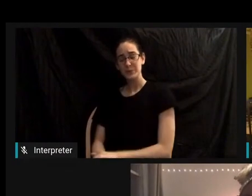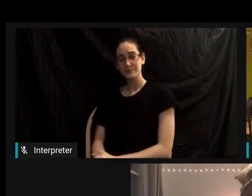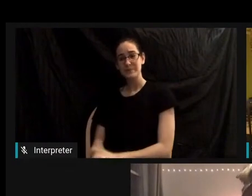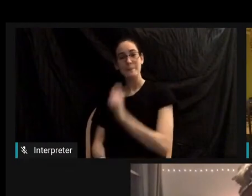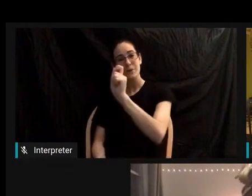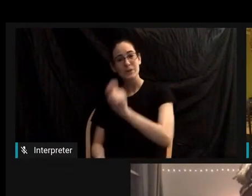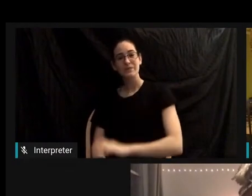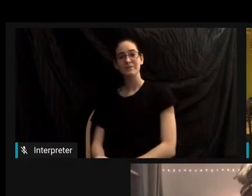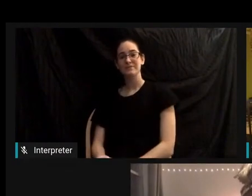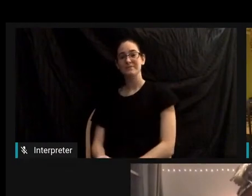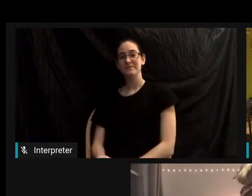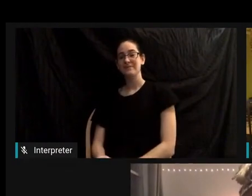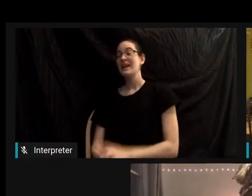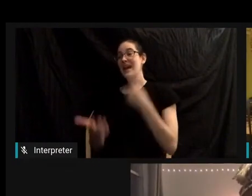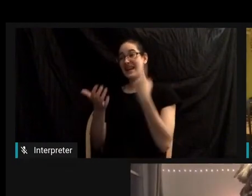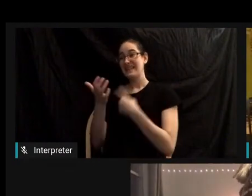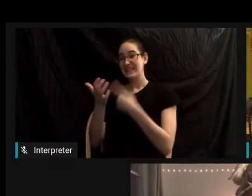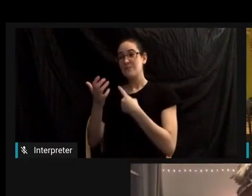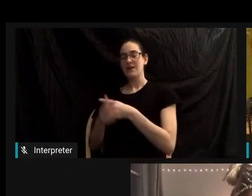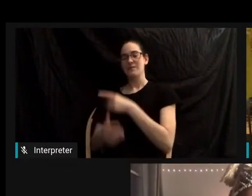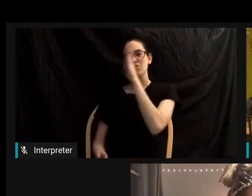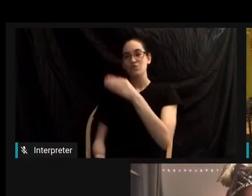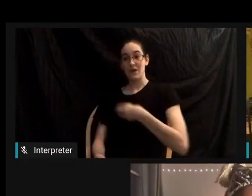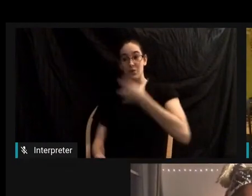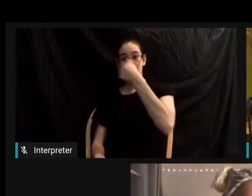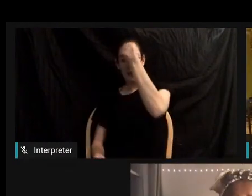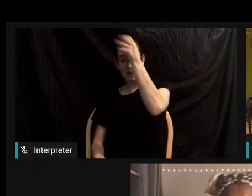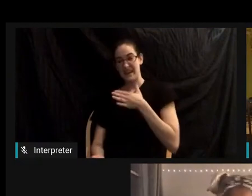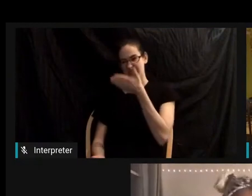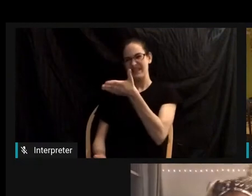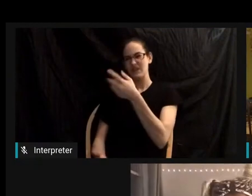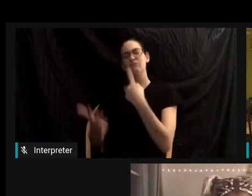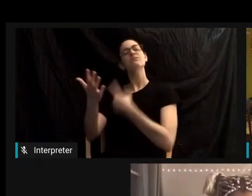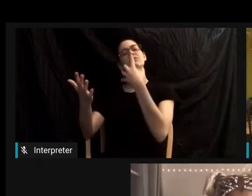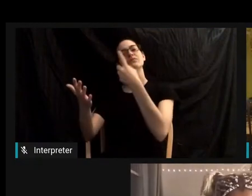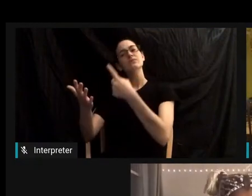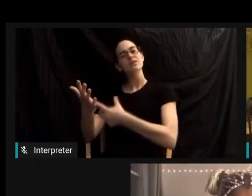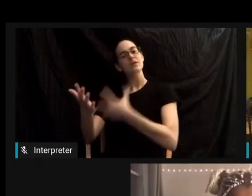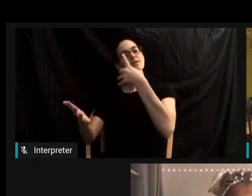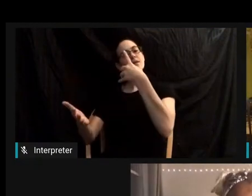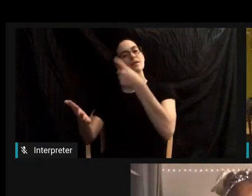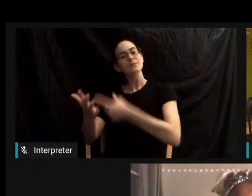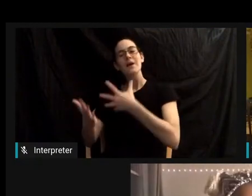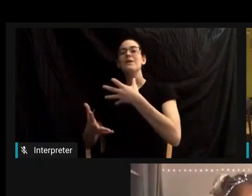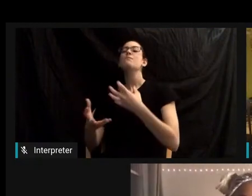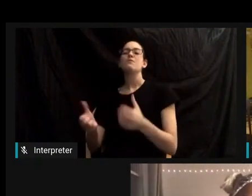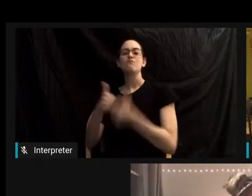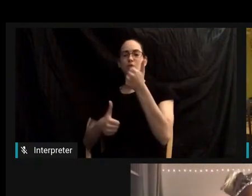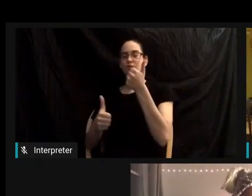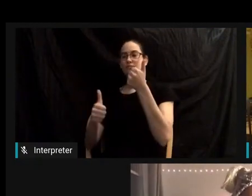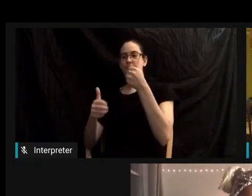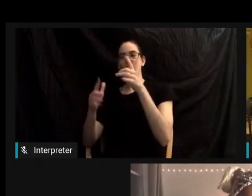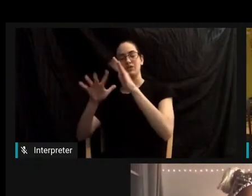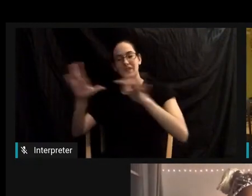sometimes a straight cis white male playwright slips in there sometimes, but it's not the majority. And it will never